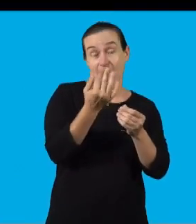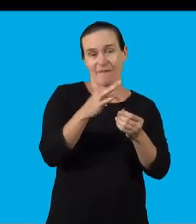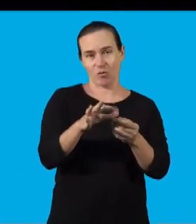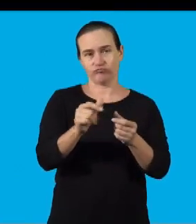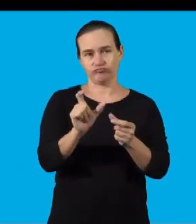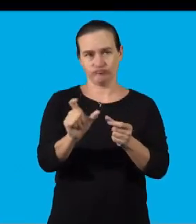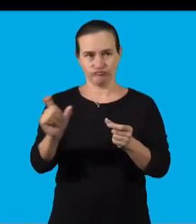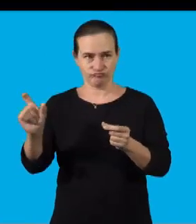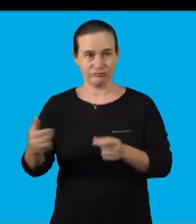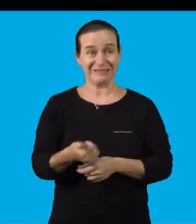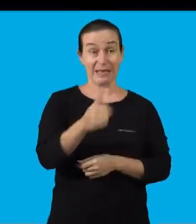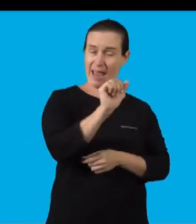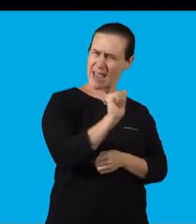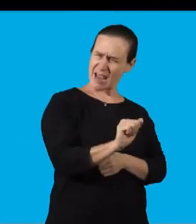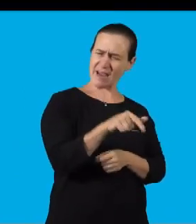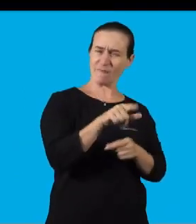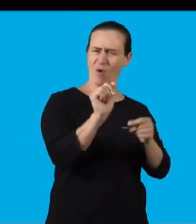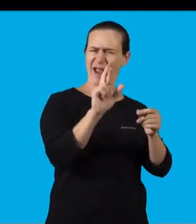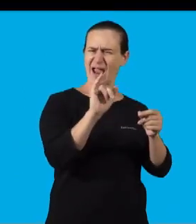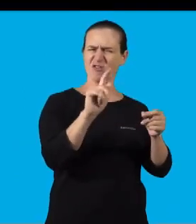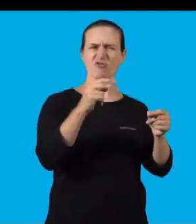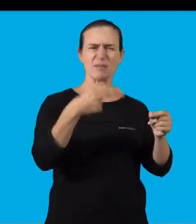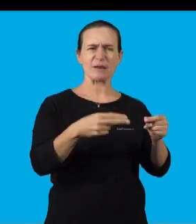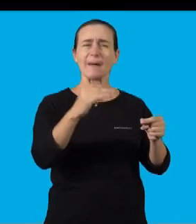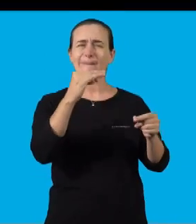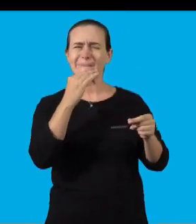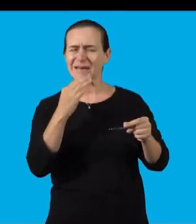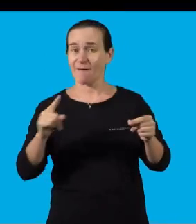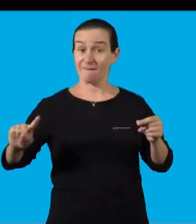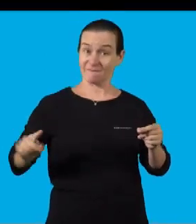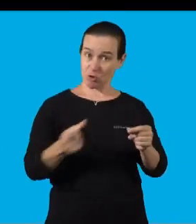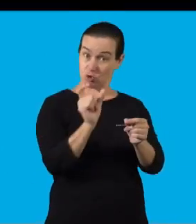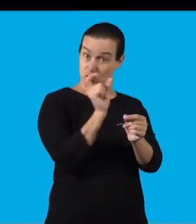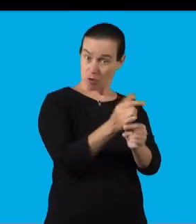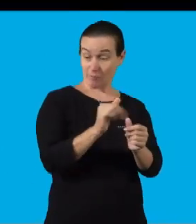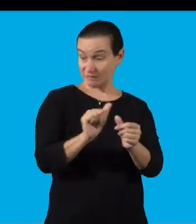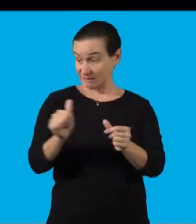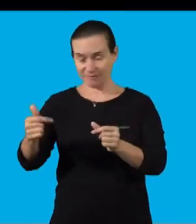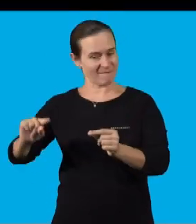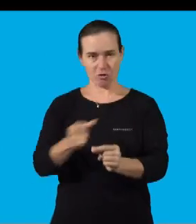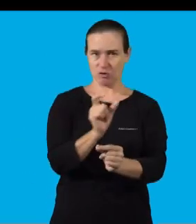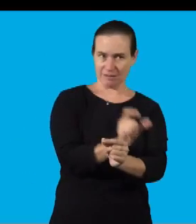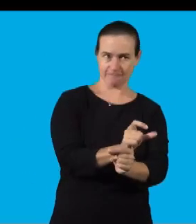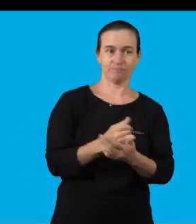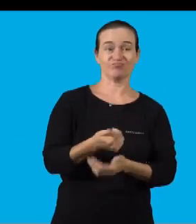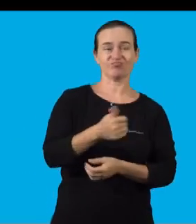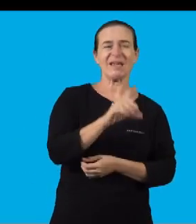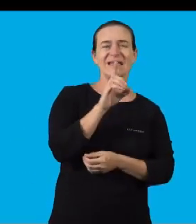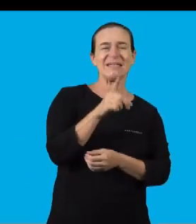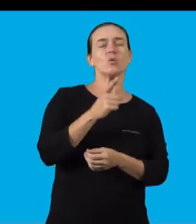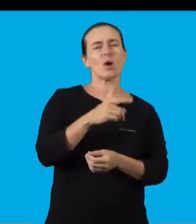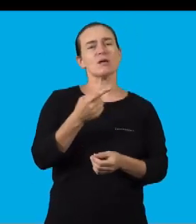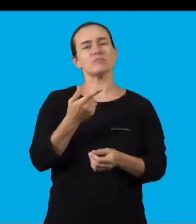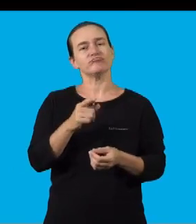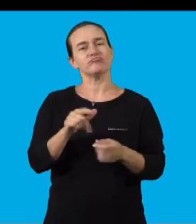a sequence. A in an arithmetic sequence represents the first term of a sequence. D